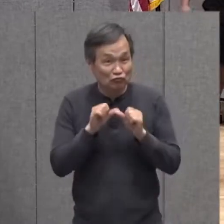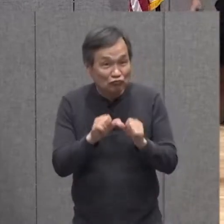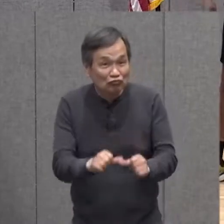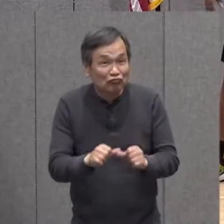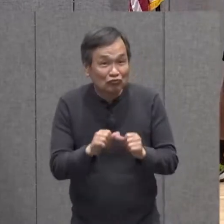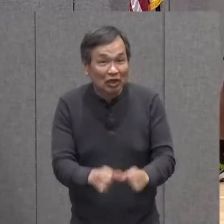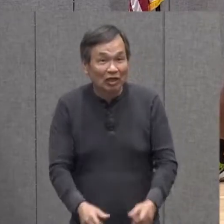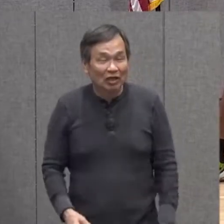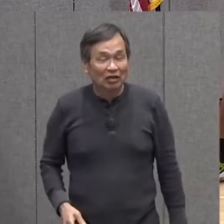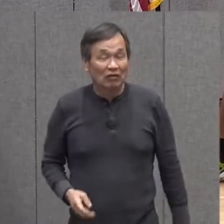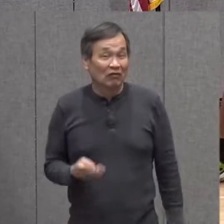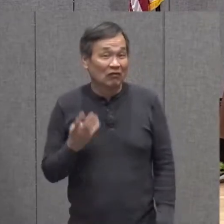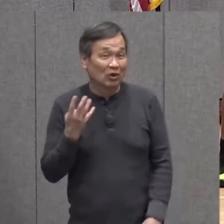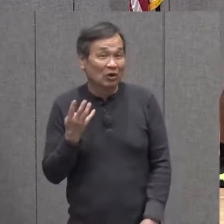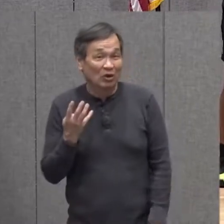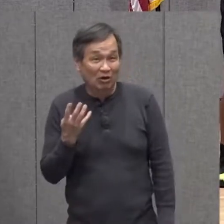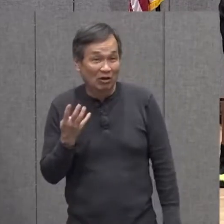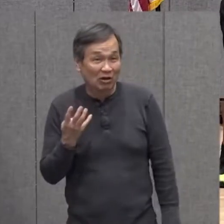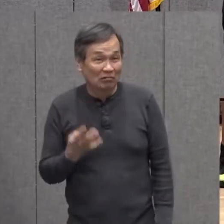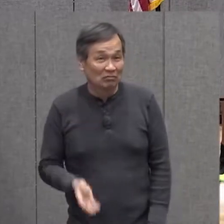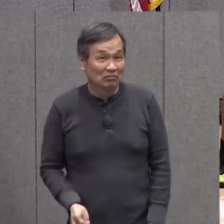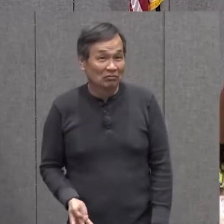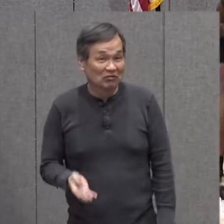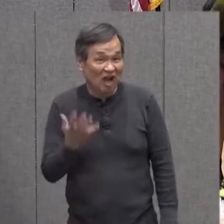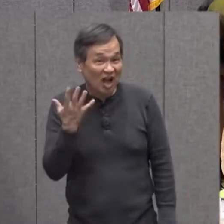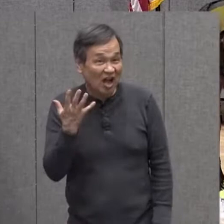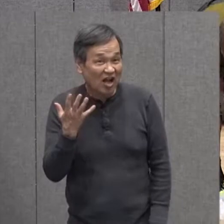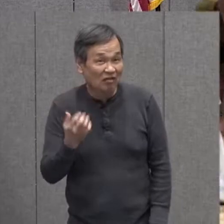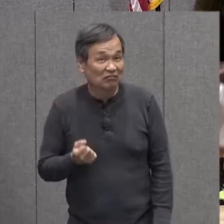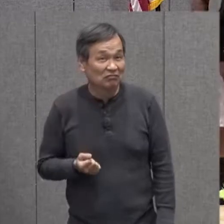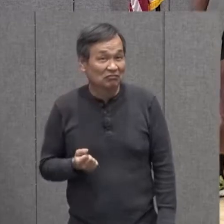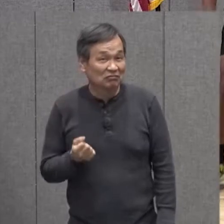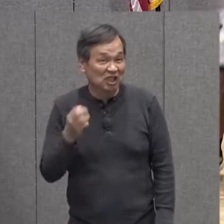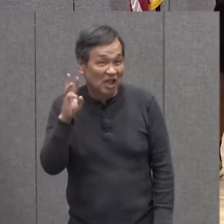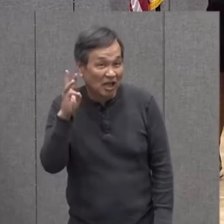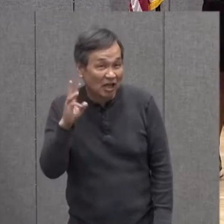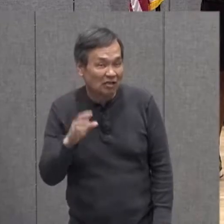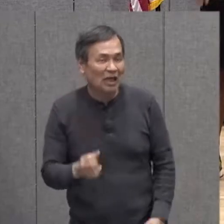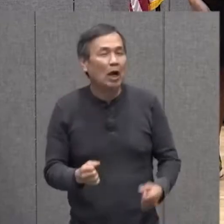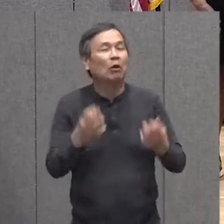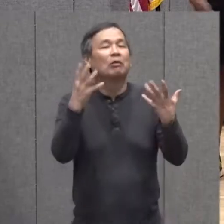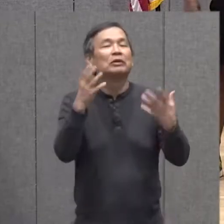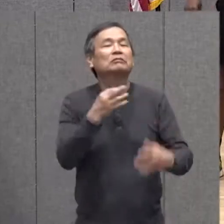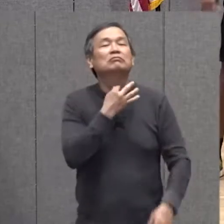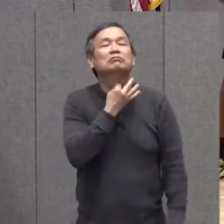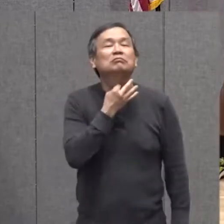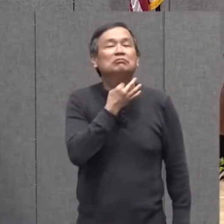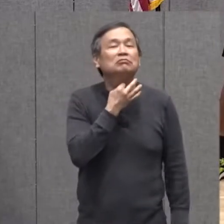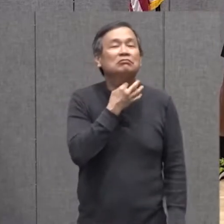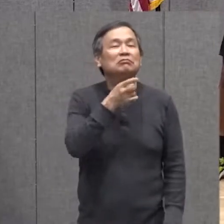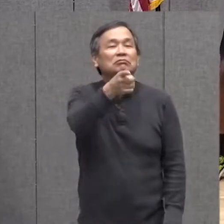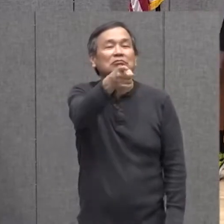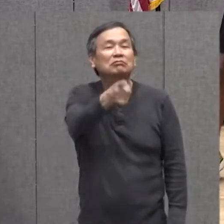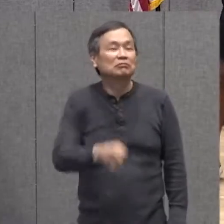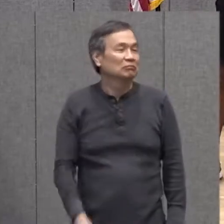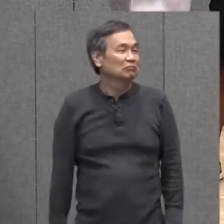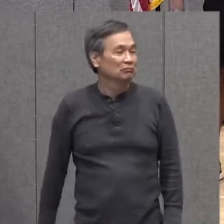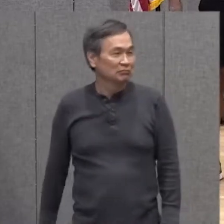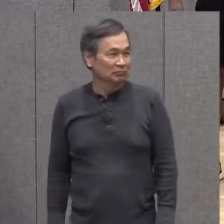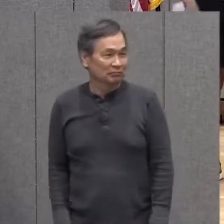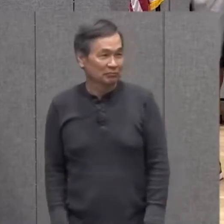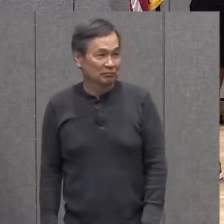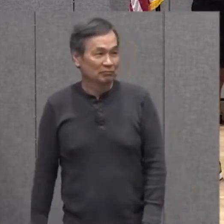and forth 4, 5, 6 times before it hits the floor? A ver, ¿cuántas veces lo puedes hacer seguido sin que la dejes caer al